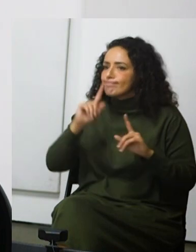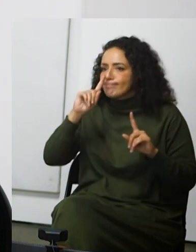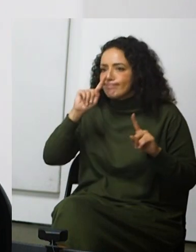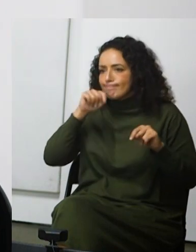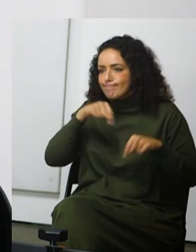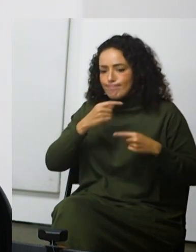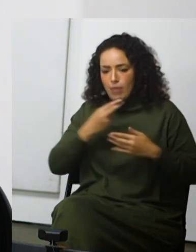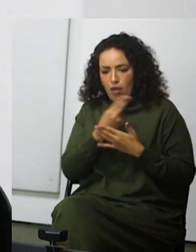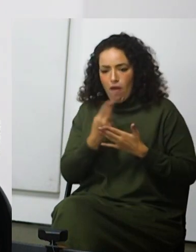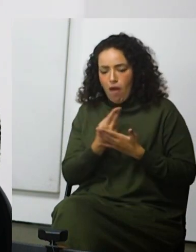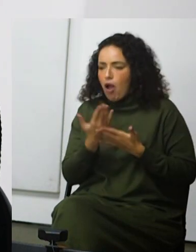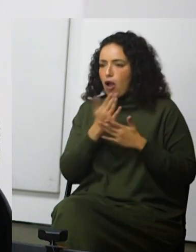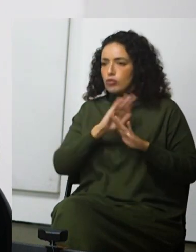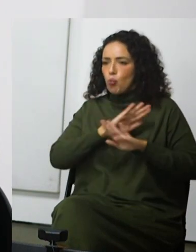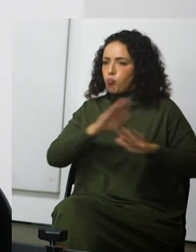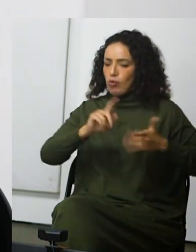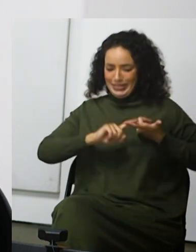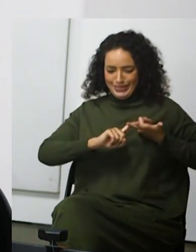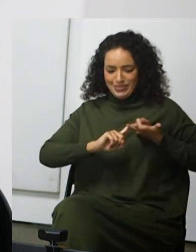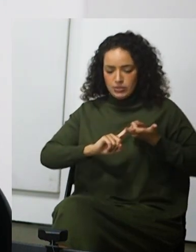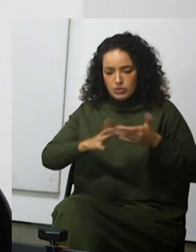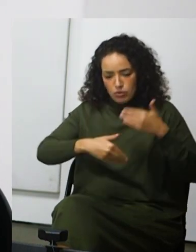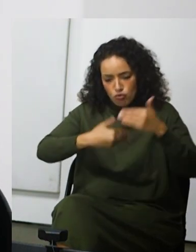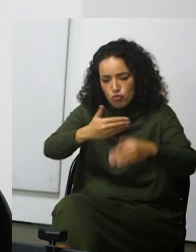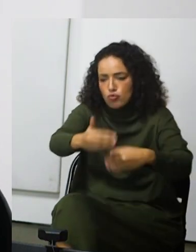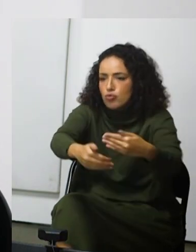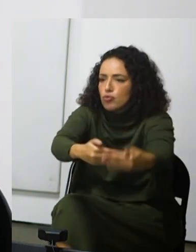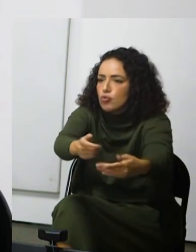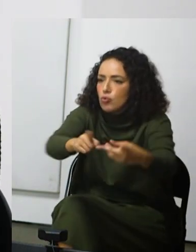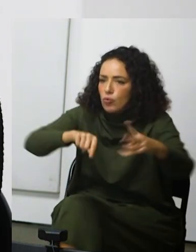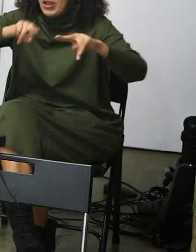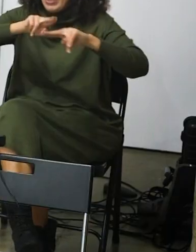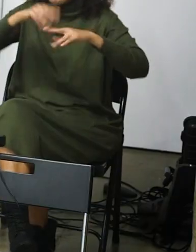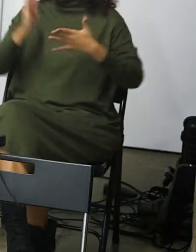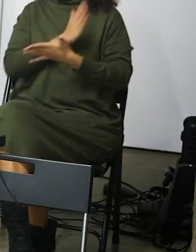I don't do anything. I think it's such an easy pressure to have.